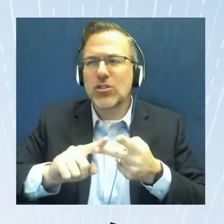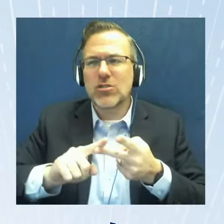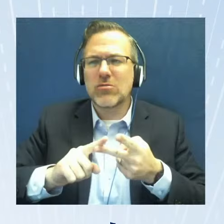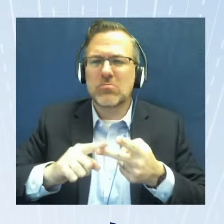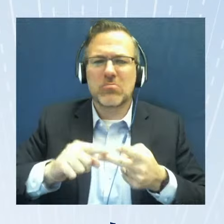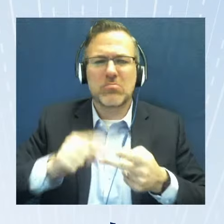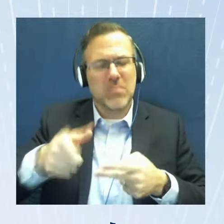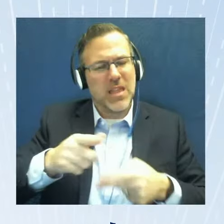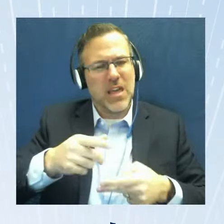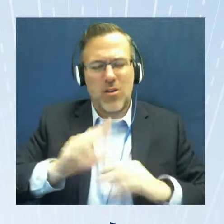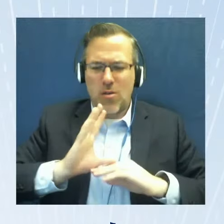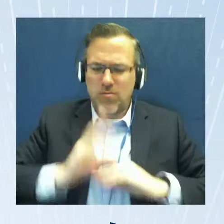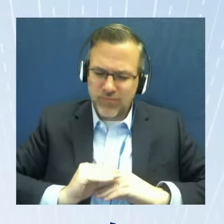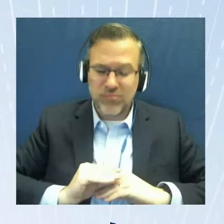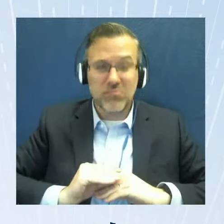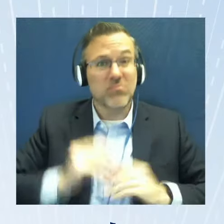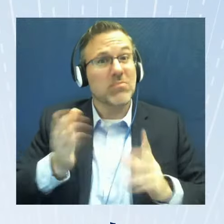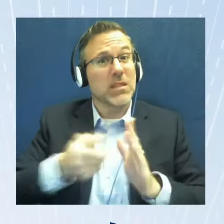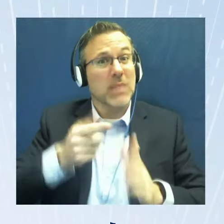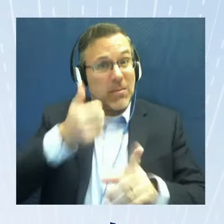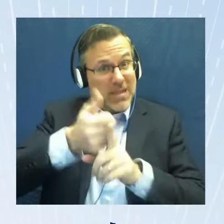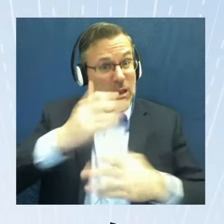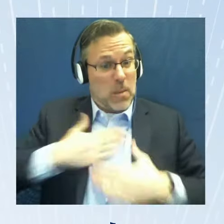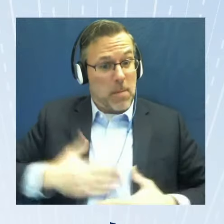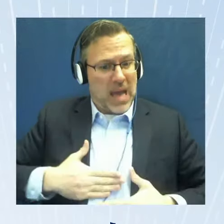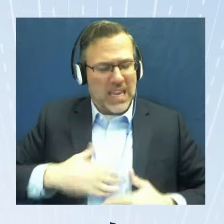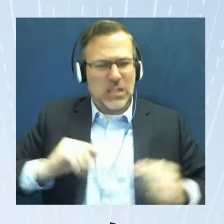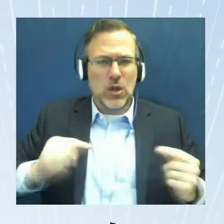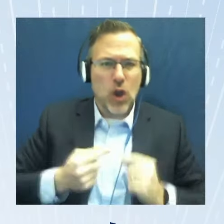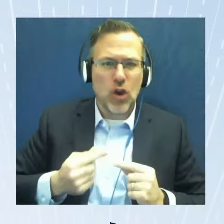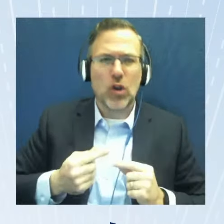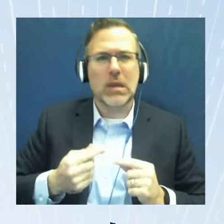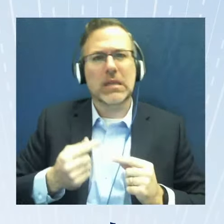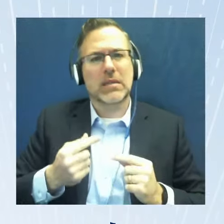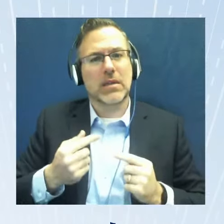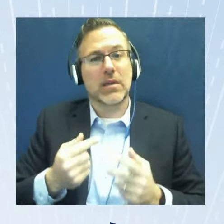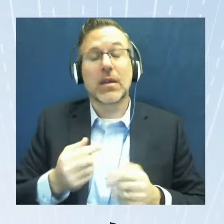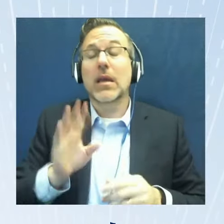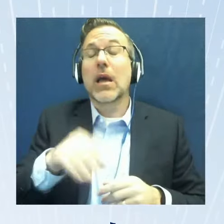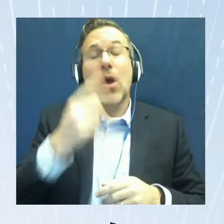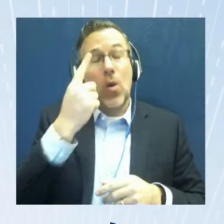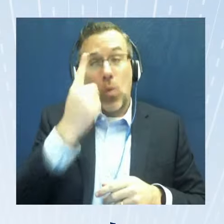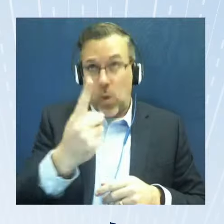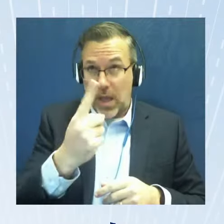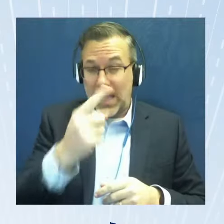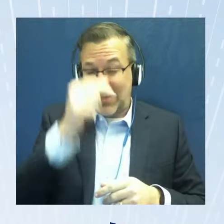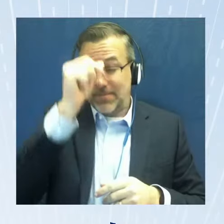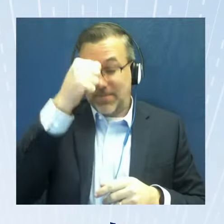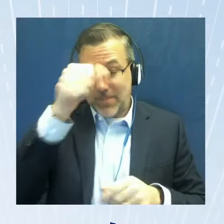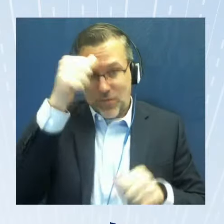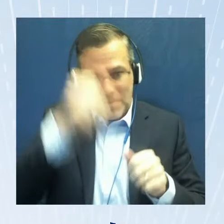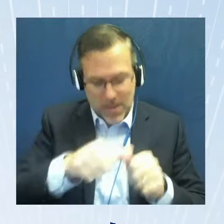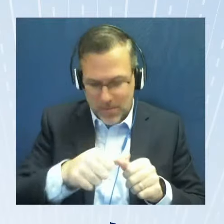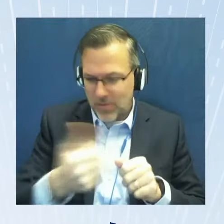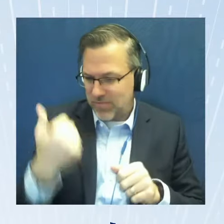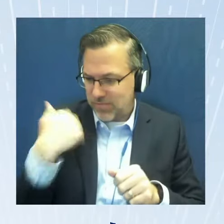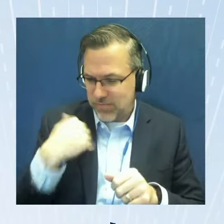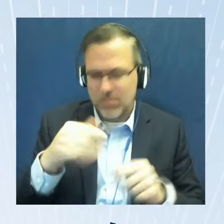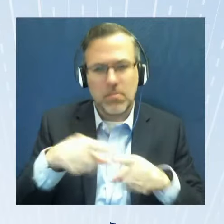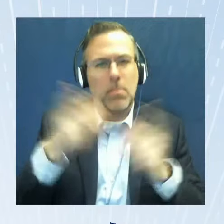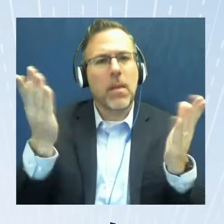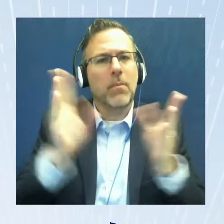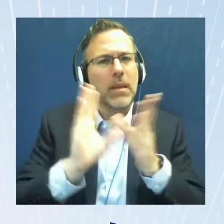people's person as part of the travel experience. One memorable remark of many from a public meeting we convened was somebody saying